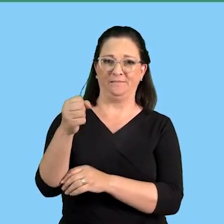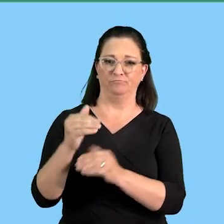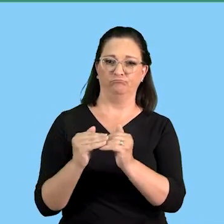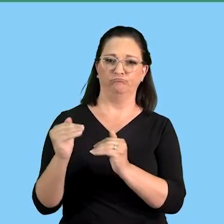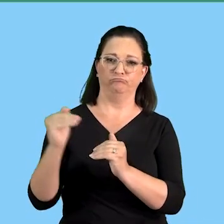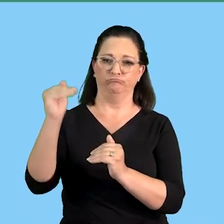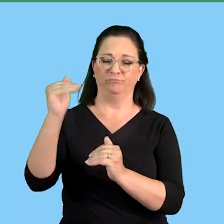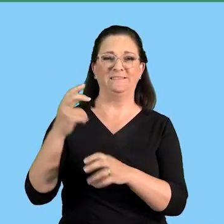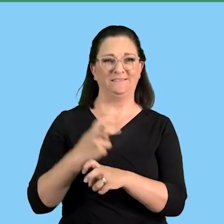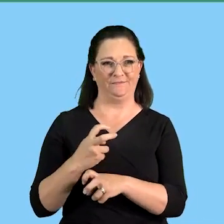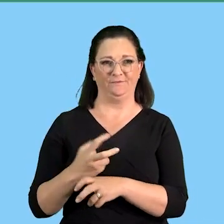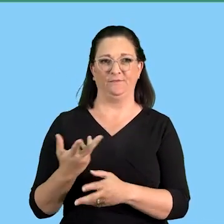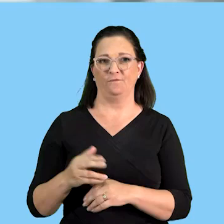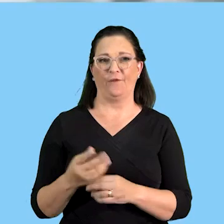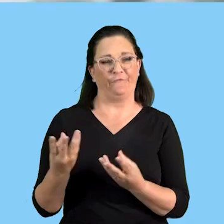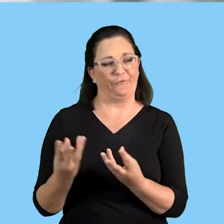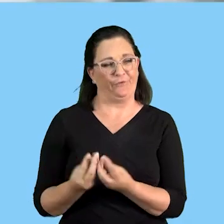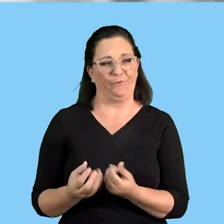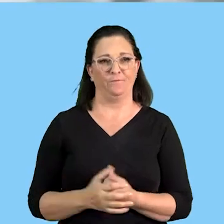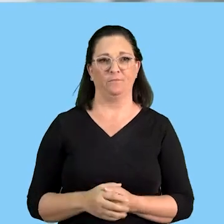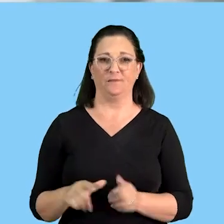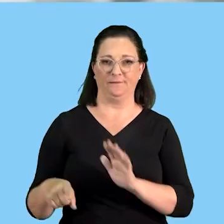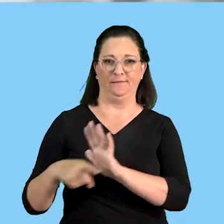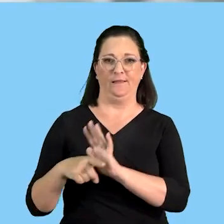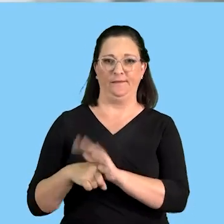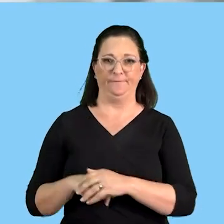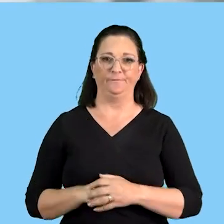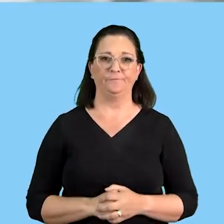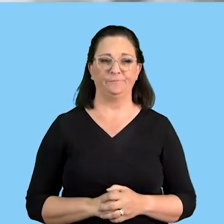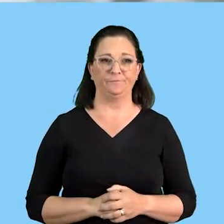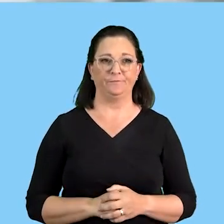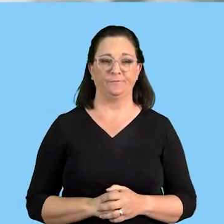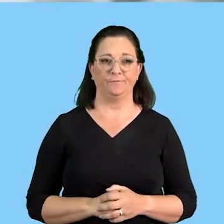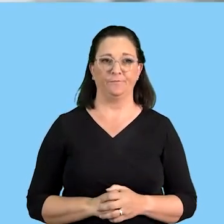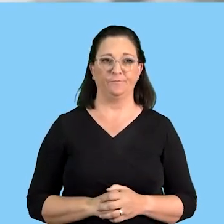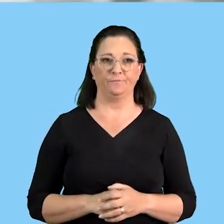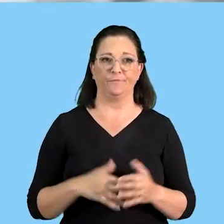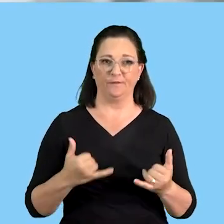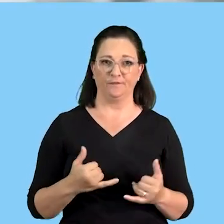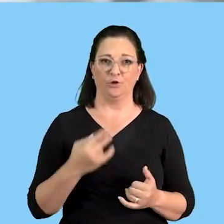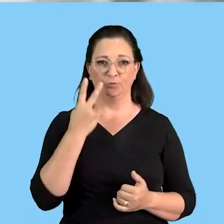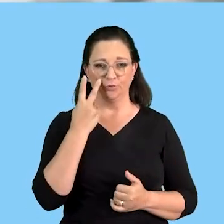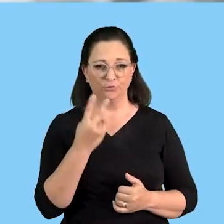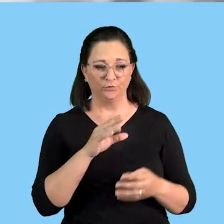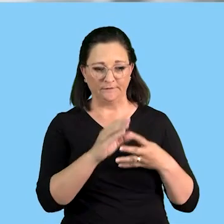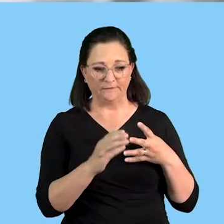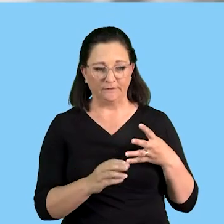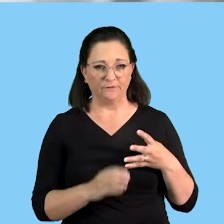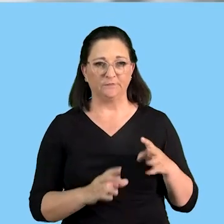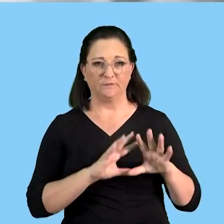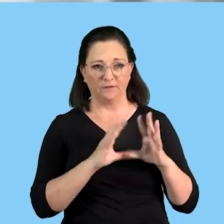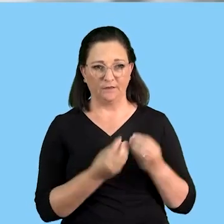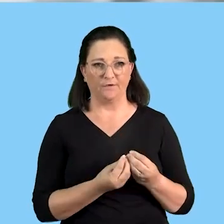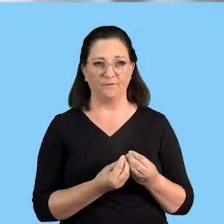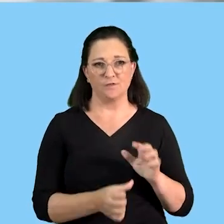staff within a cooperative. So those are the negatives, and we have looked into, remember, the characteristics,